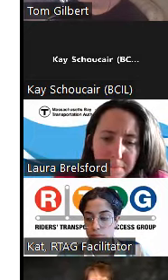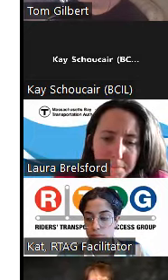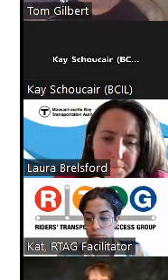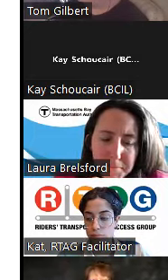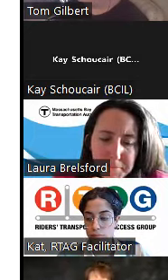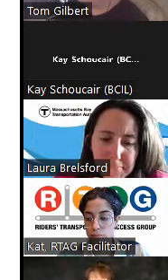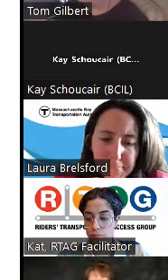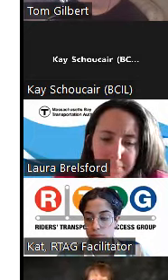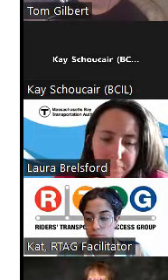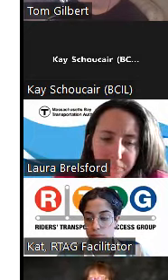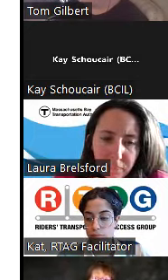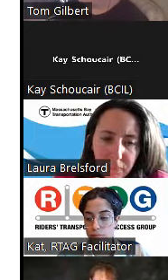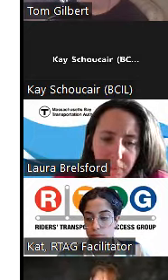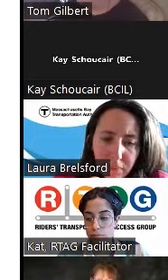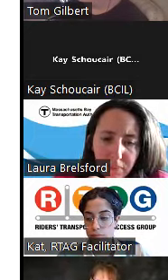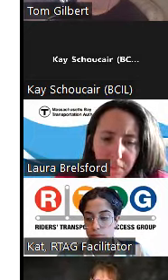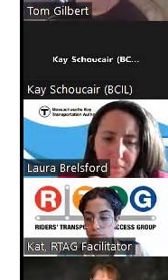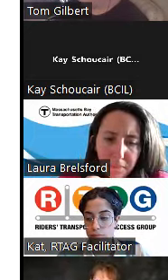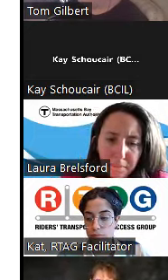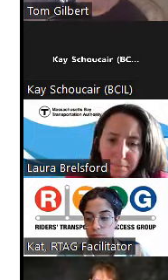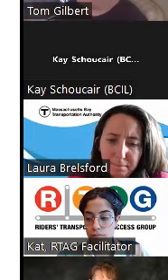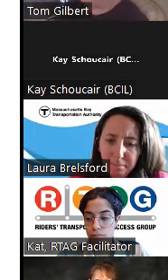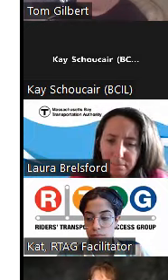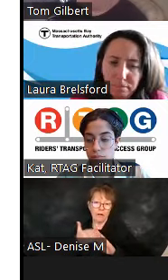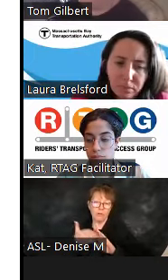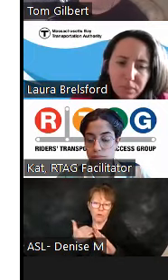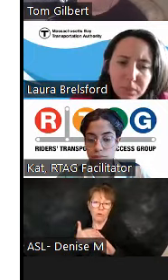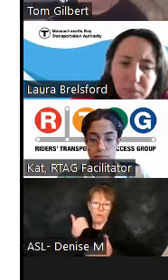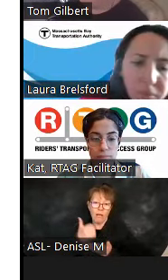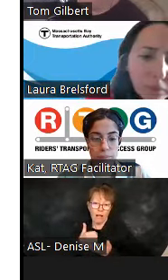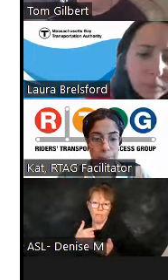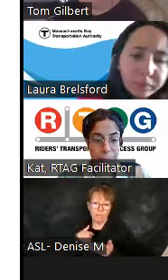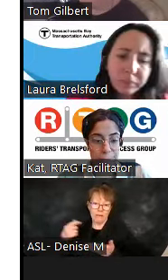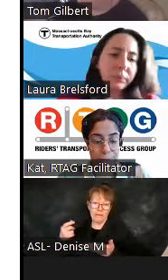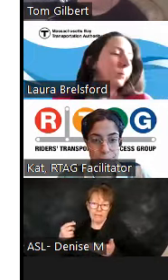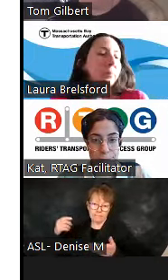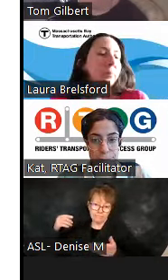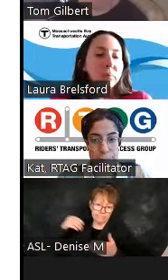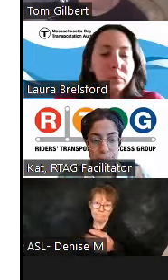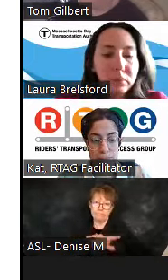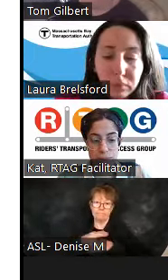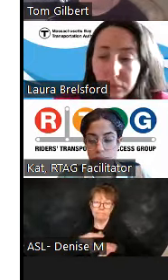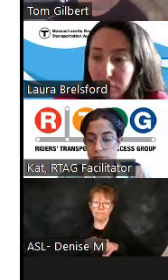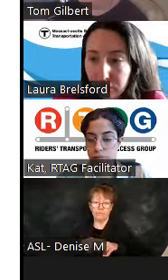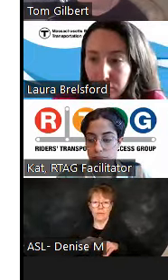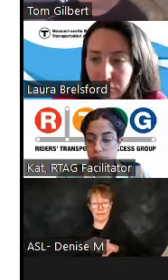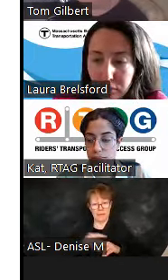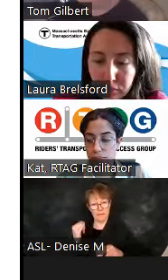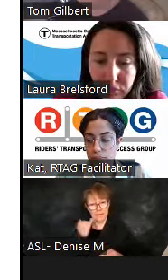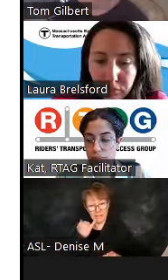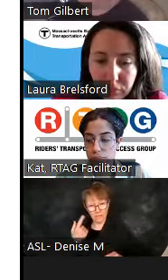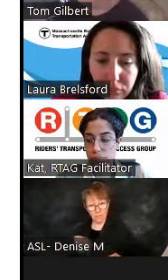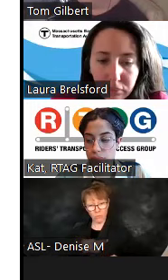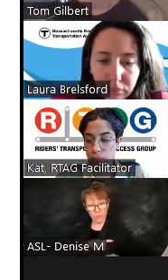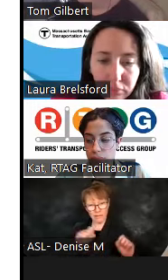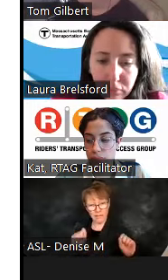train while I'm in my chair. But I think those, if we could get commuter rail